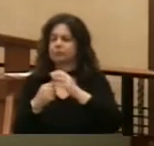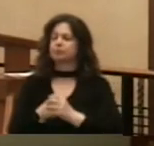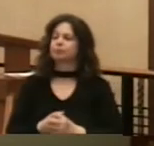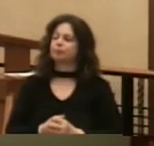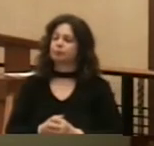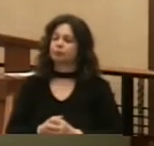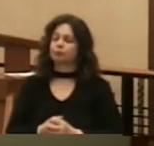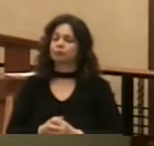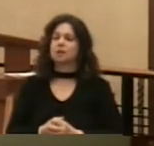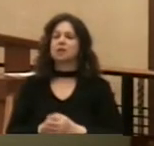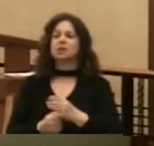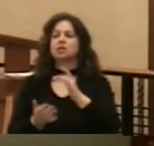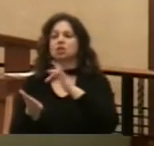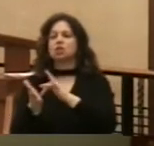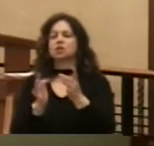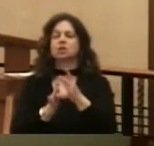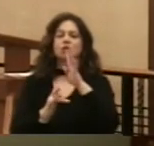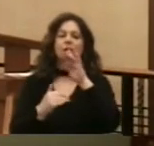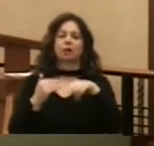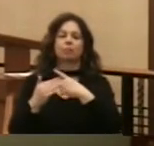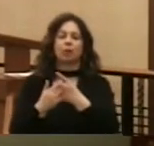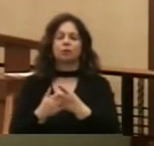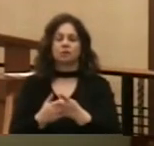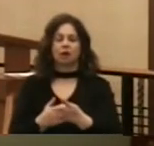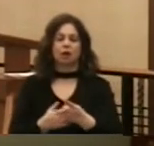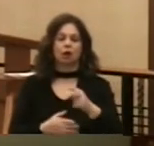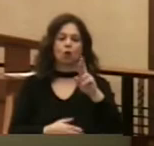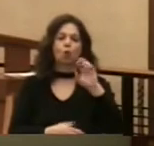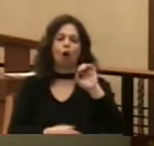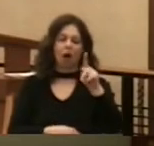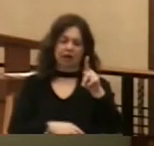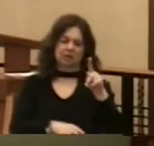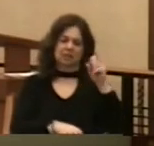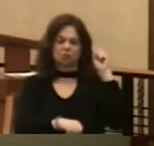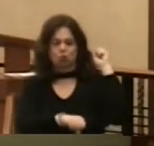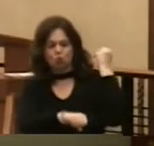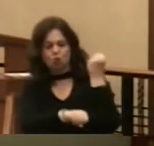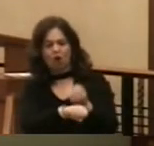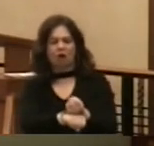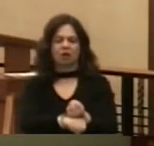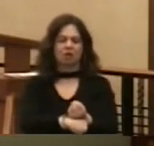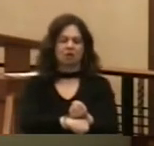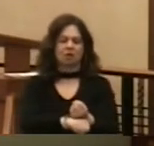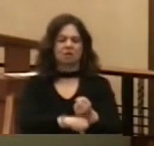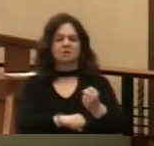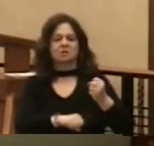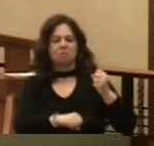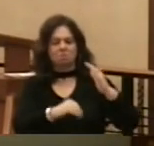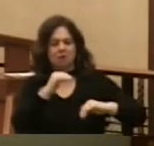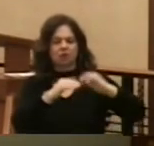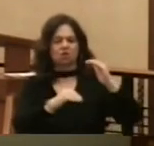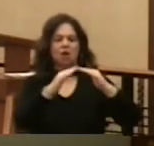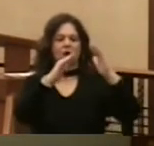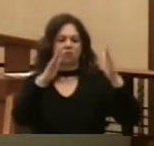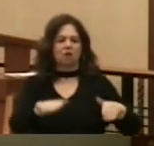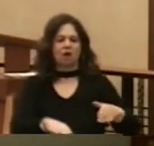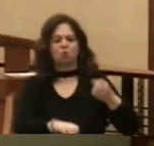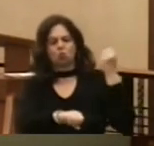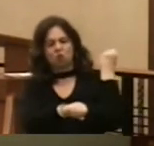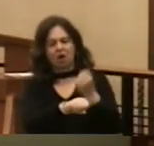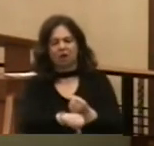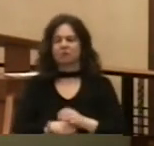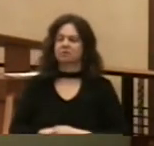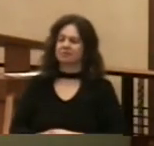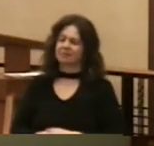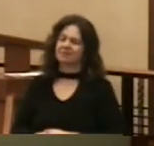Jesus spoke about building on rock, not on sand. Now that's not very novel. We have known this for